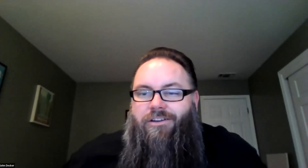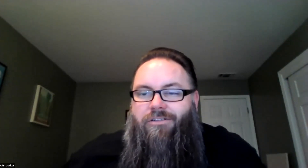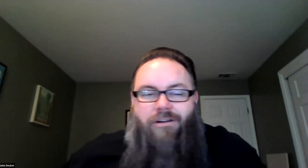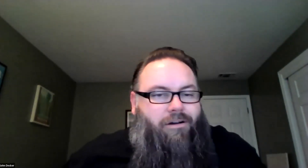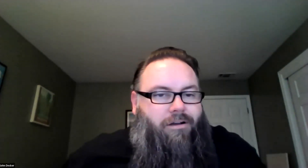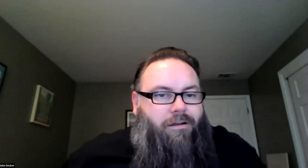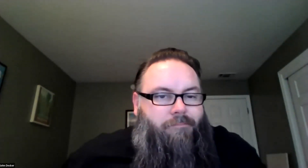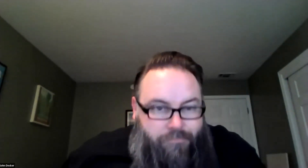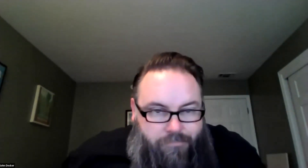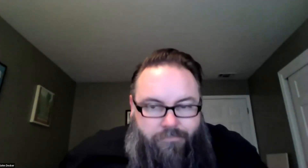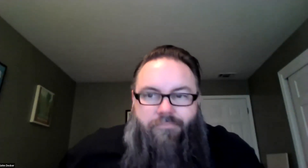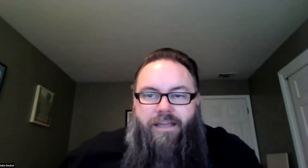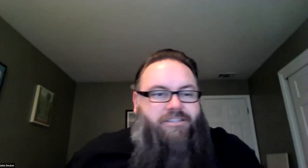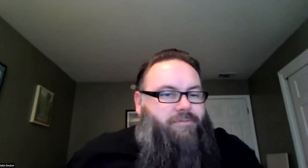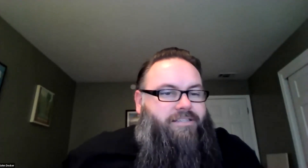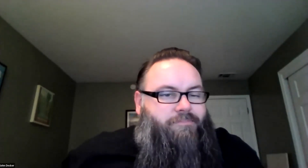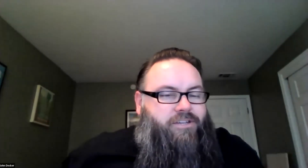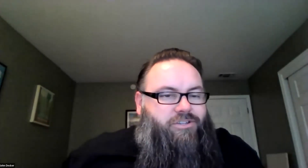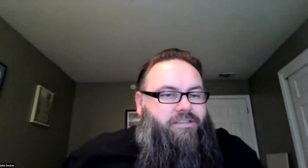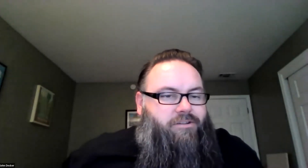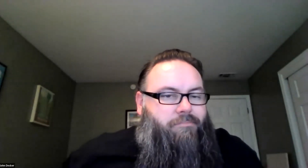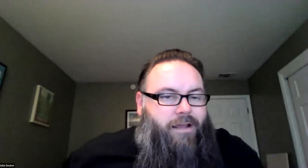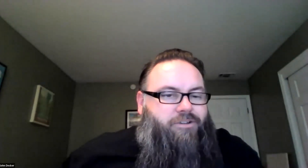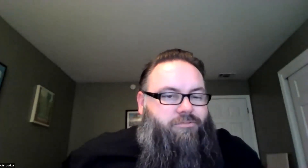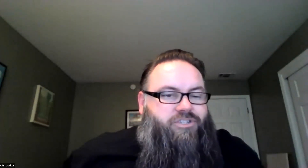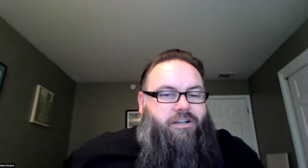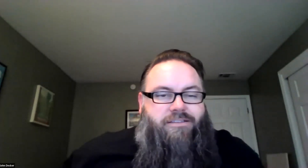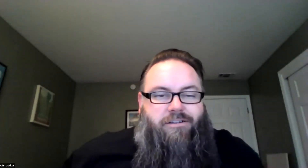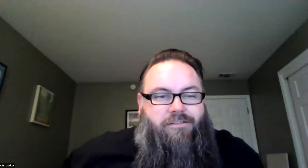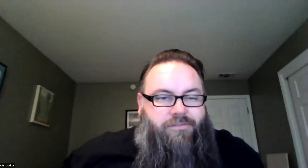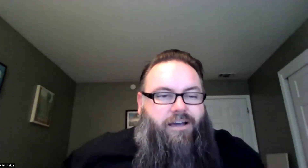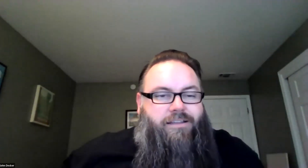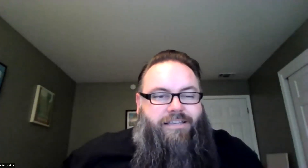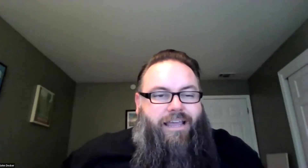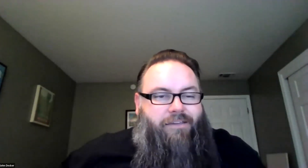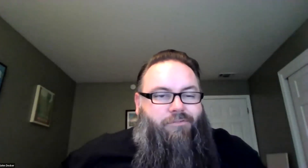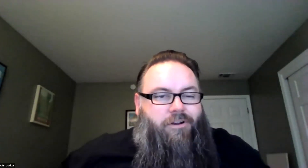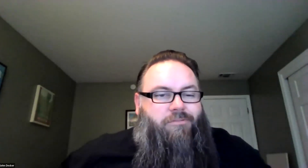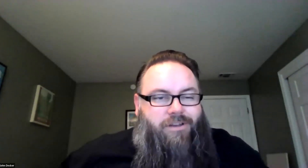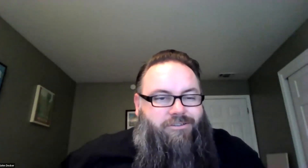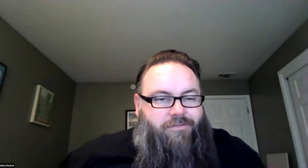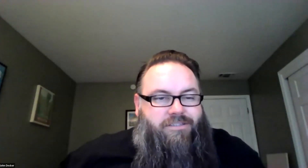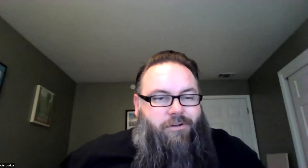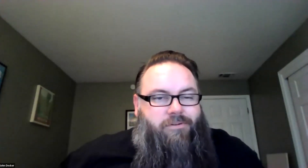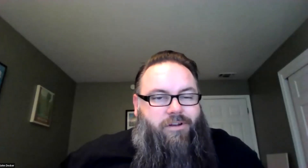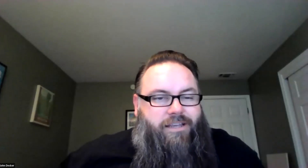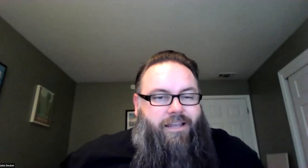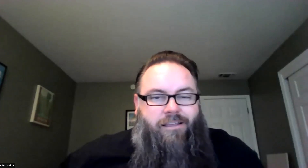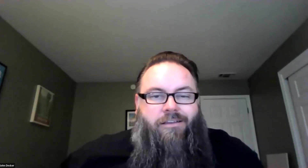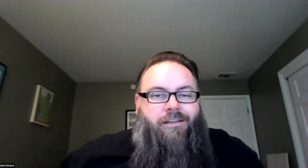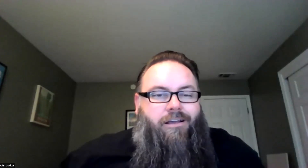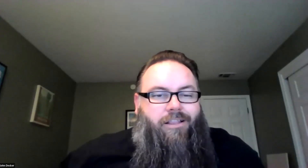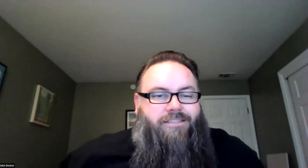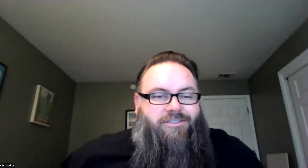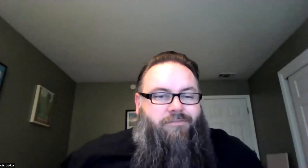on here, our HCBS Specialist. Our manager, Michelle, is on. We've got Danny from our Community Services Department. Good morning,